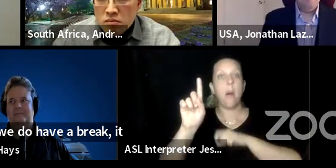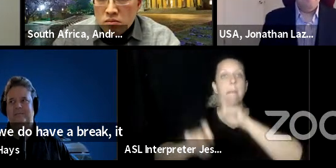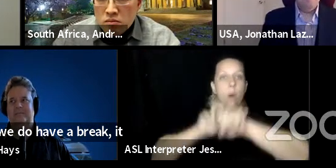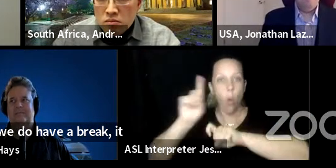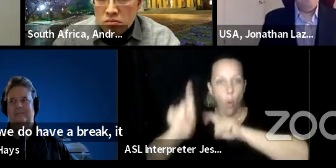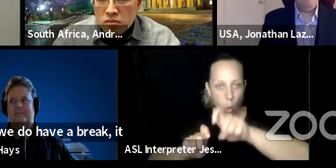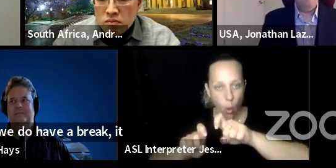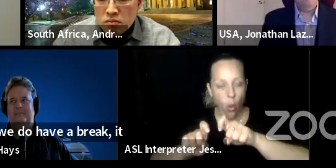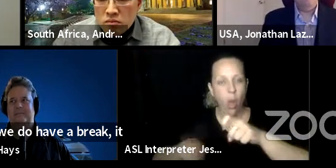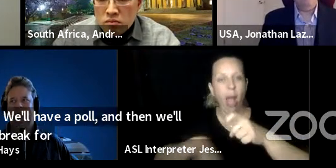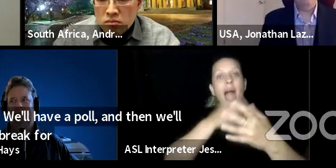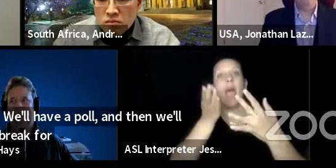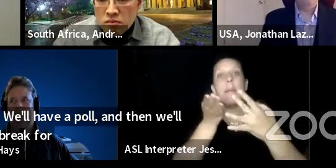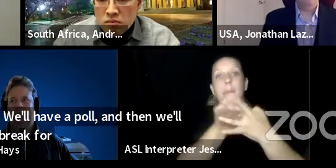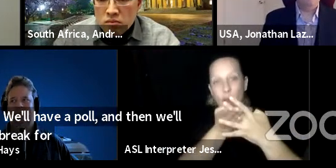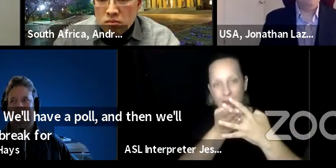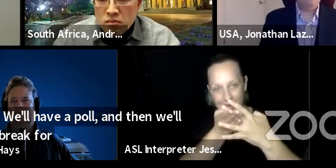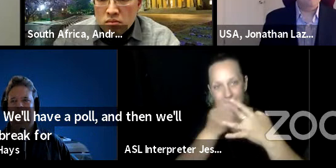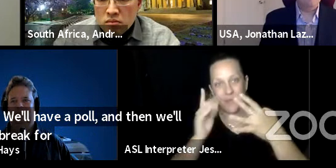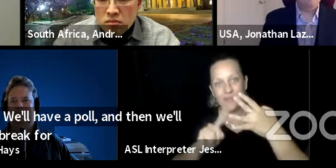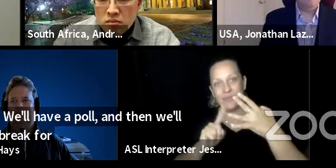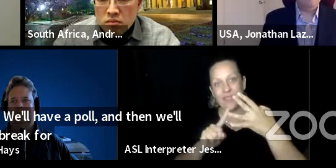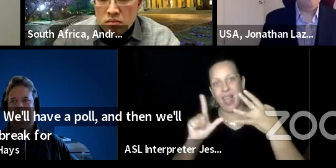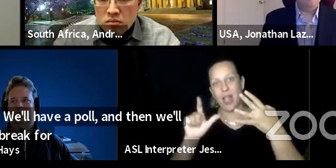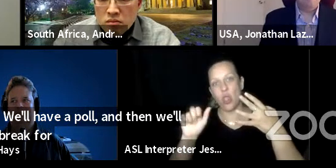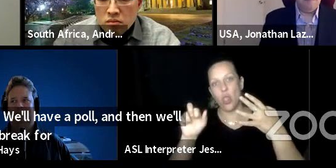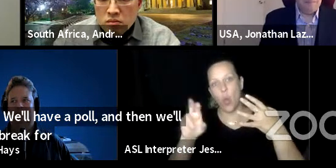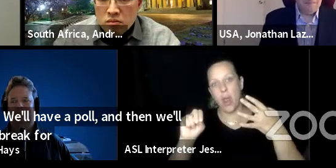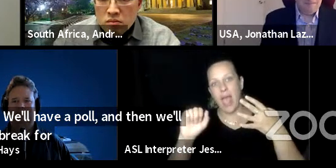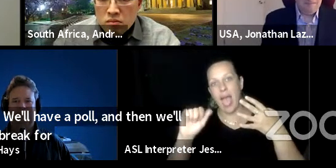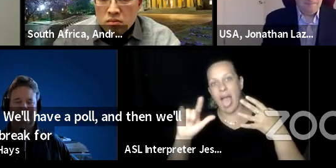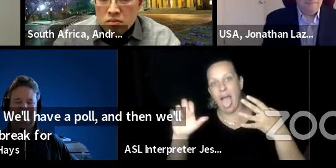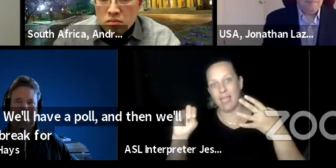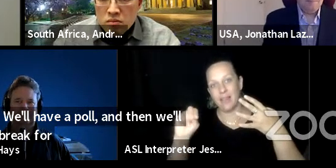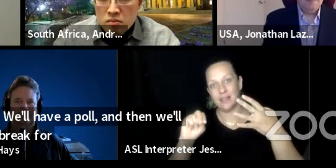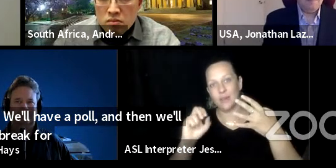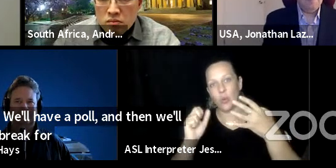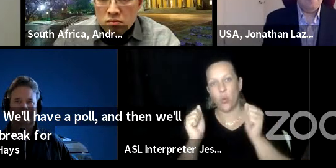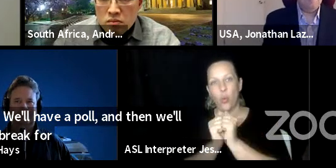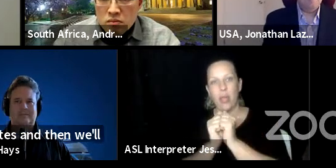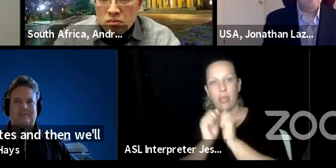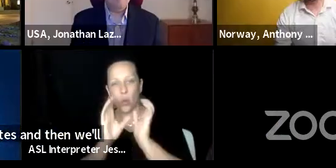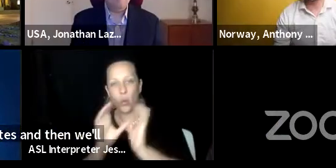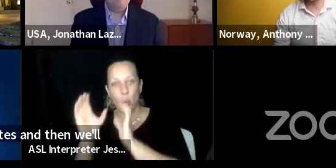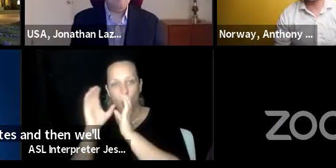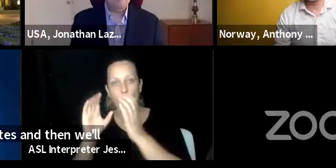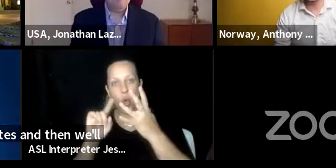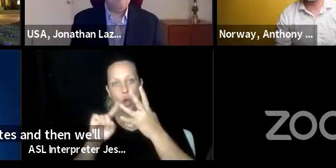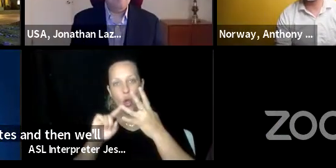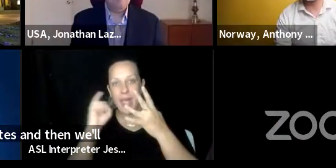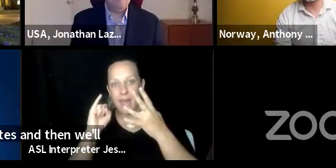5 minutes, and then we'll bring in Lauren Allen with Google. There'll be an interview with her, and then we'll go to panel two.